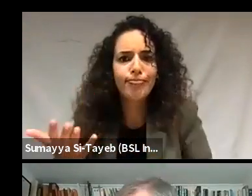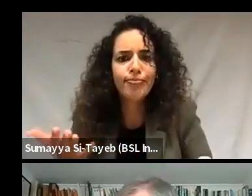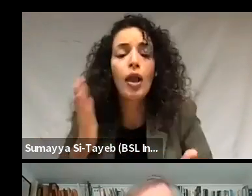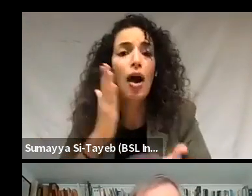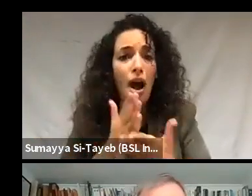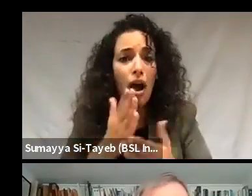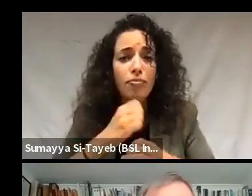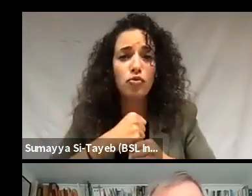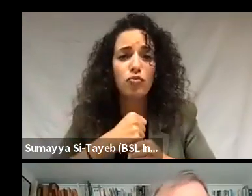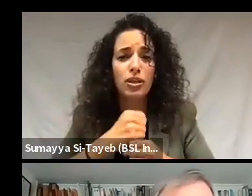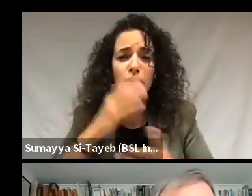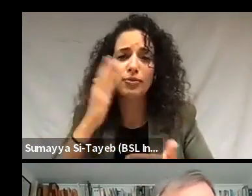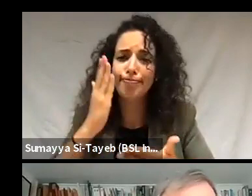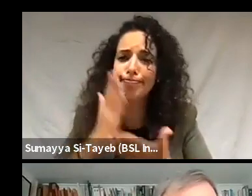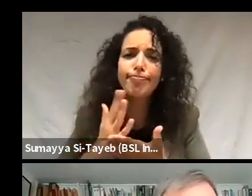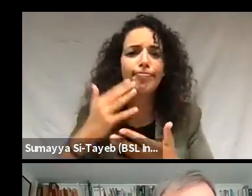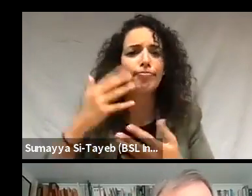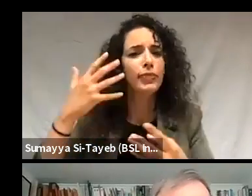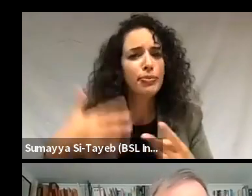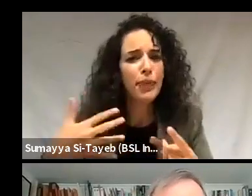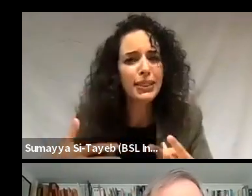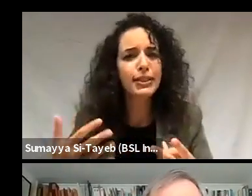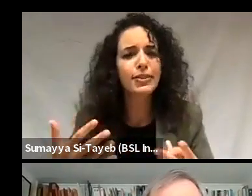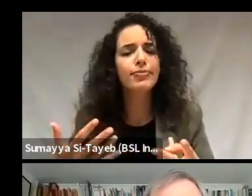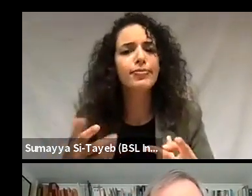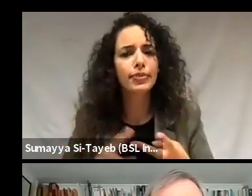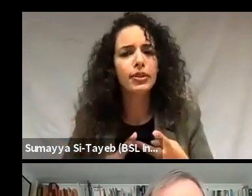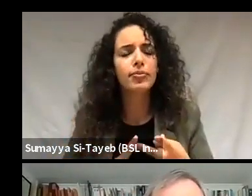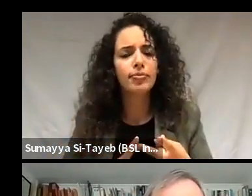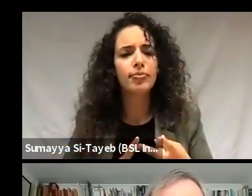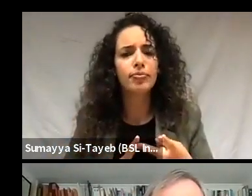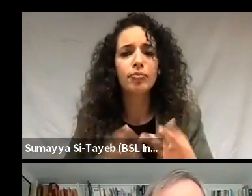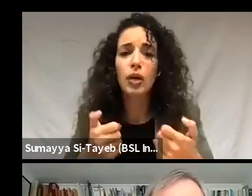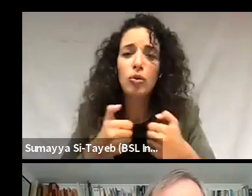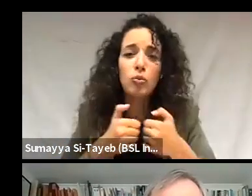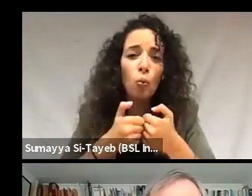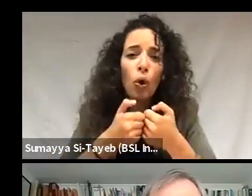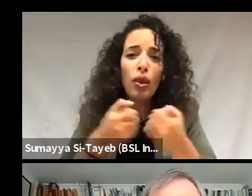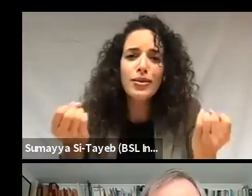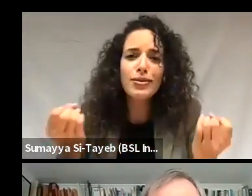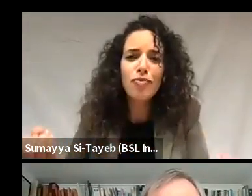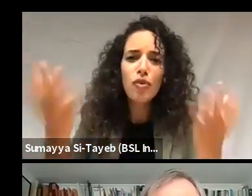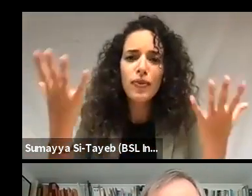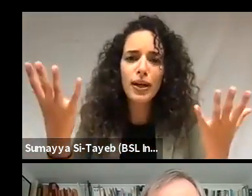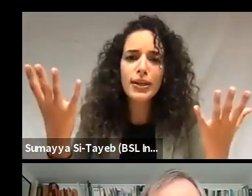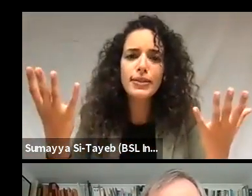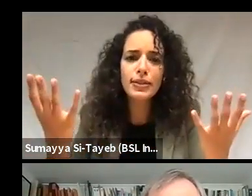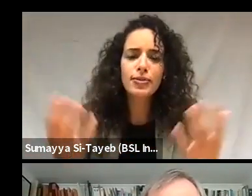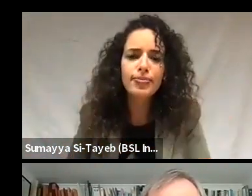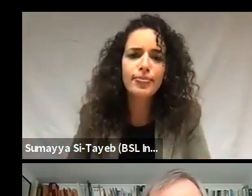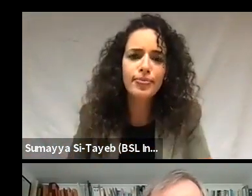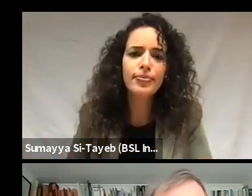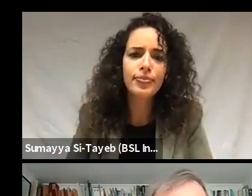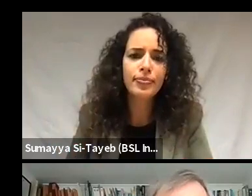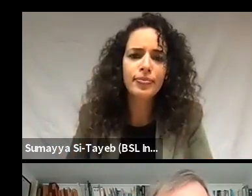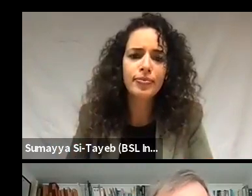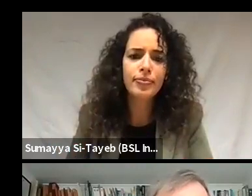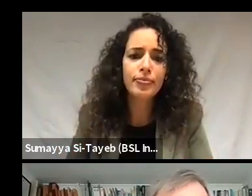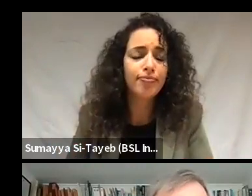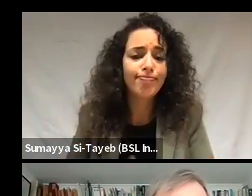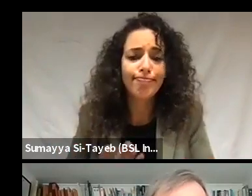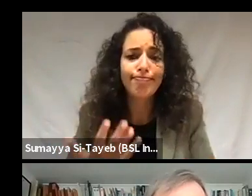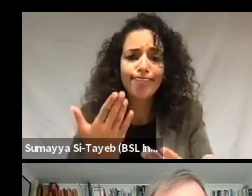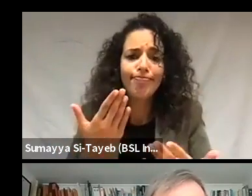very expensive. But I mean, this it's worth sacrificing some time. That because this is the